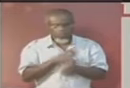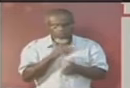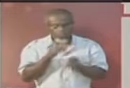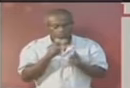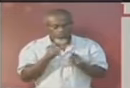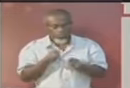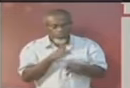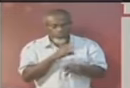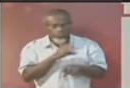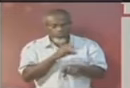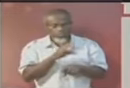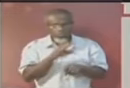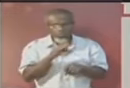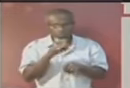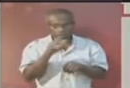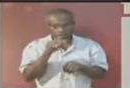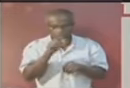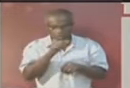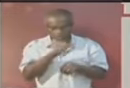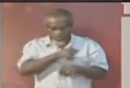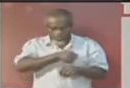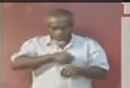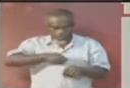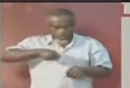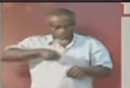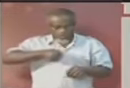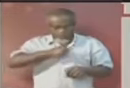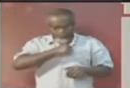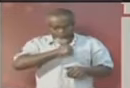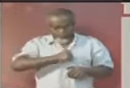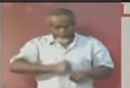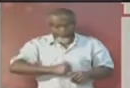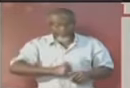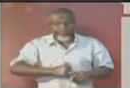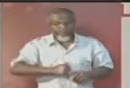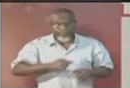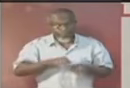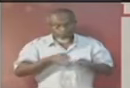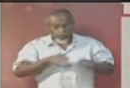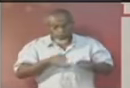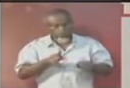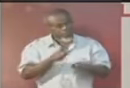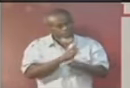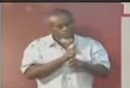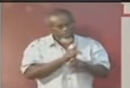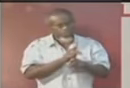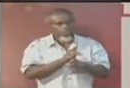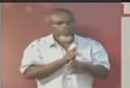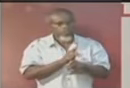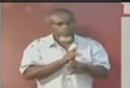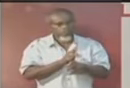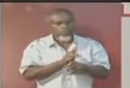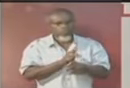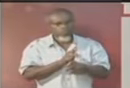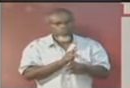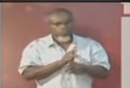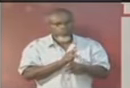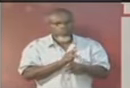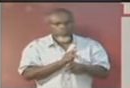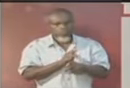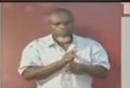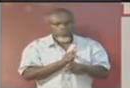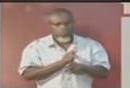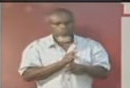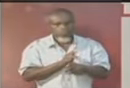who was doing the autopsies on those individuals. We asked that they perform their autopsies using a very high containment level,